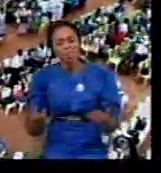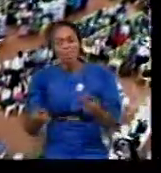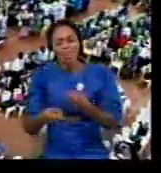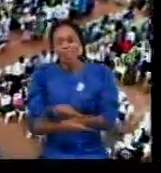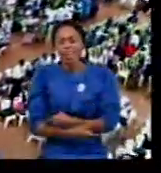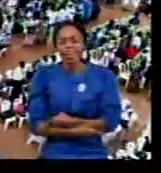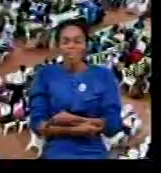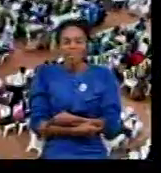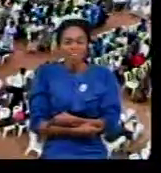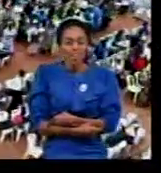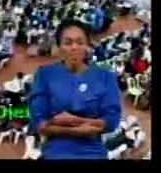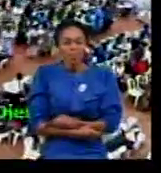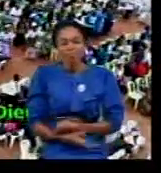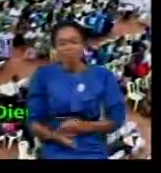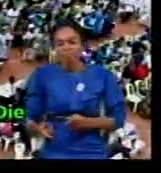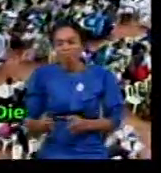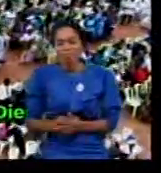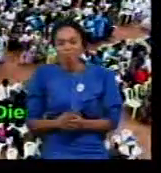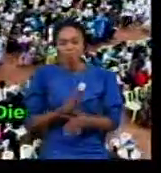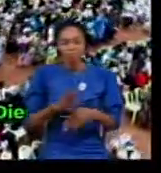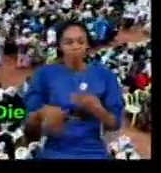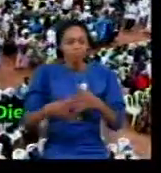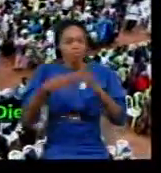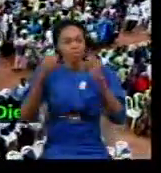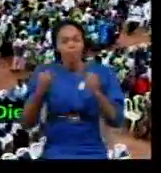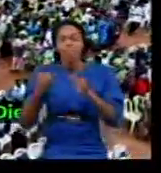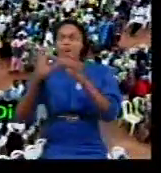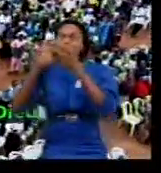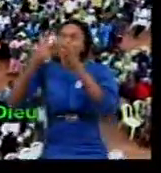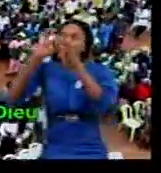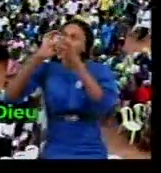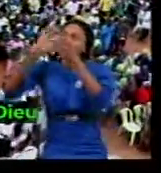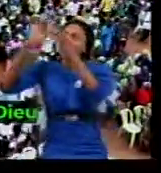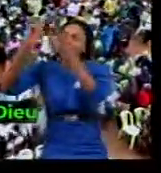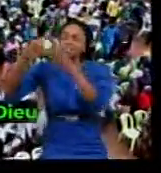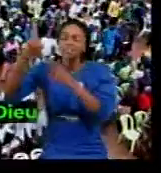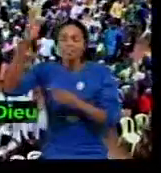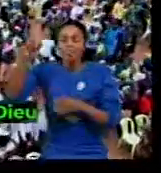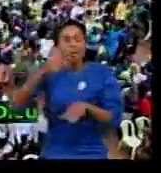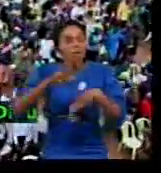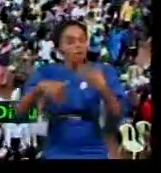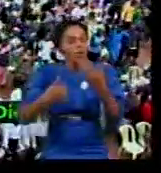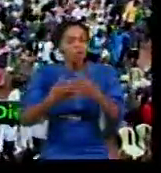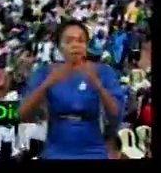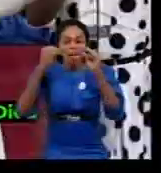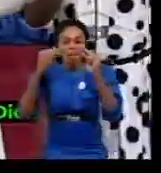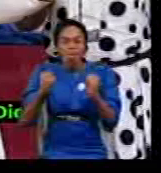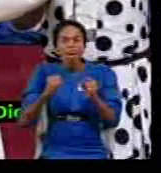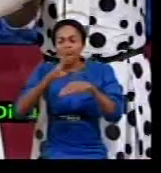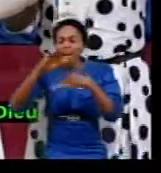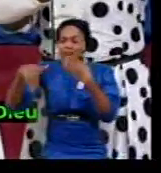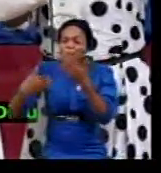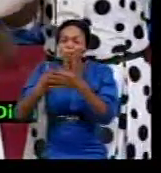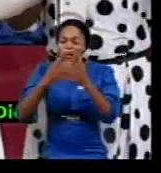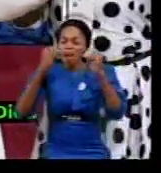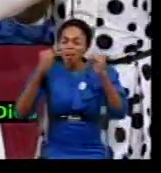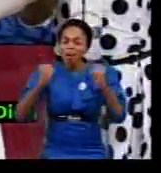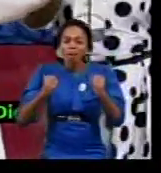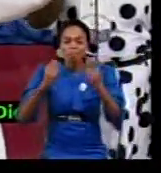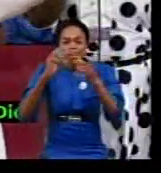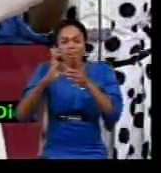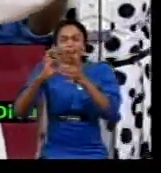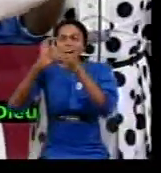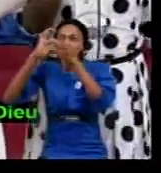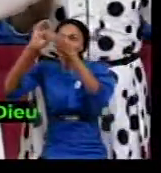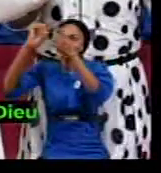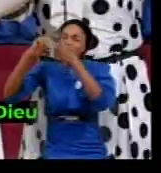They wanted to kill him, and then God defended and God protected him when he blew the trumpet. Those were the first people to come out and to